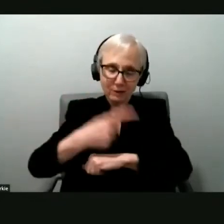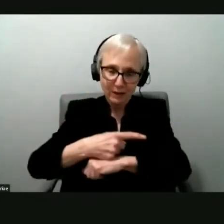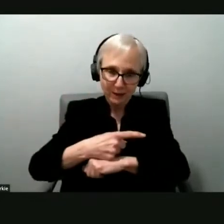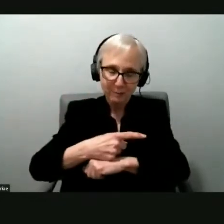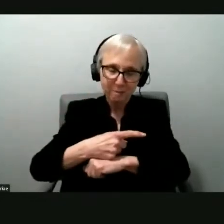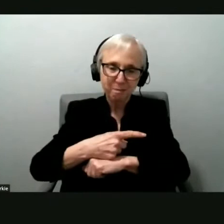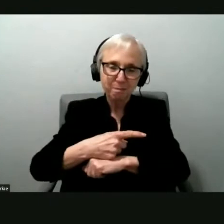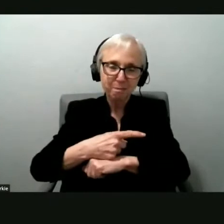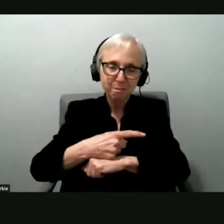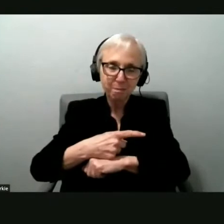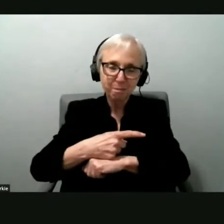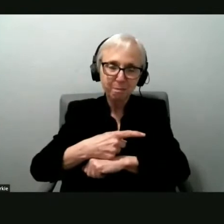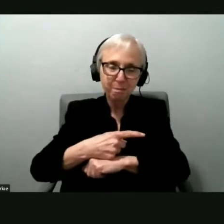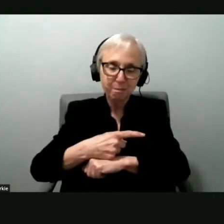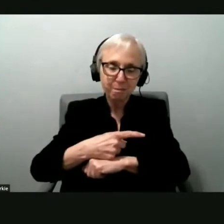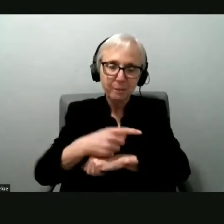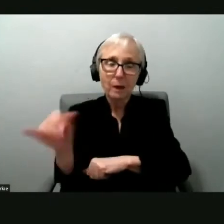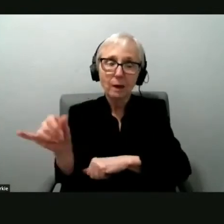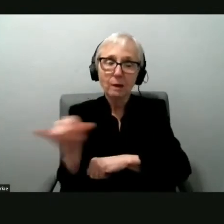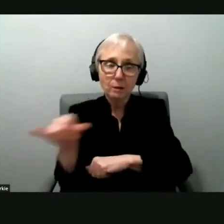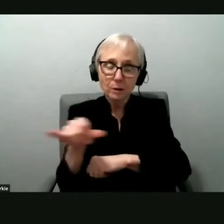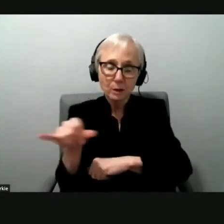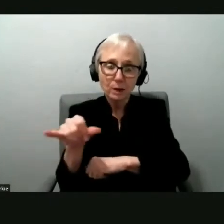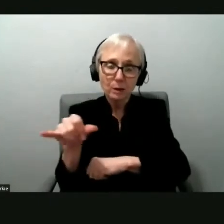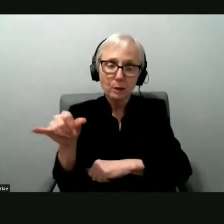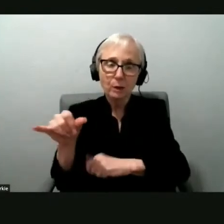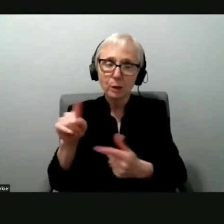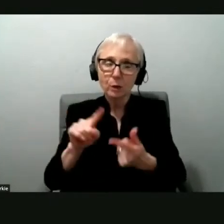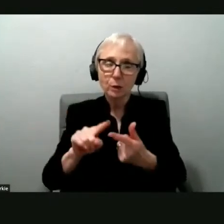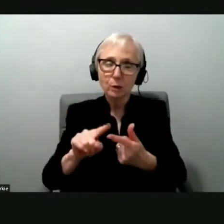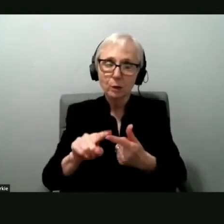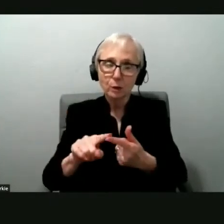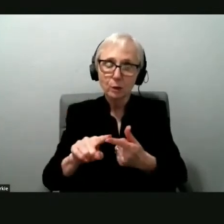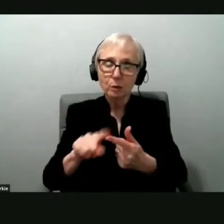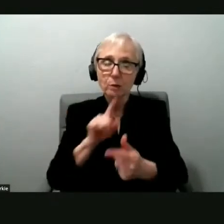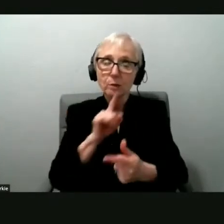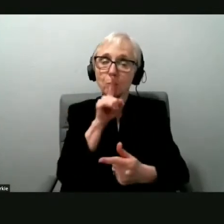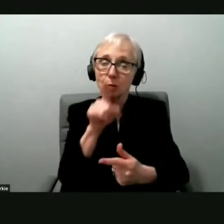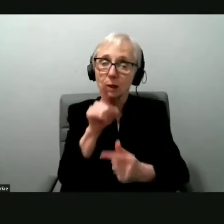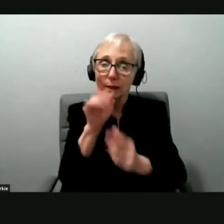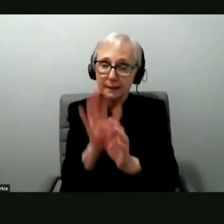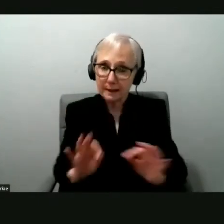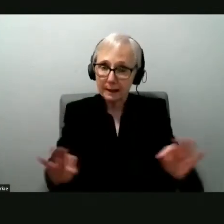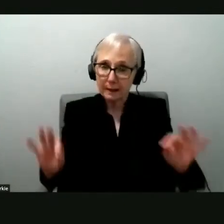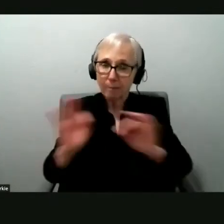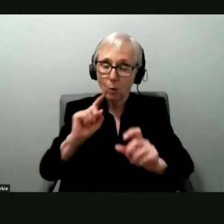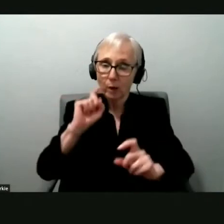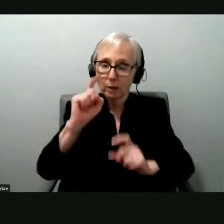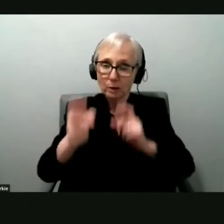and also to a couple of really very important